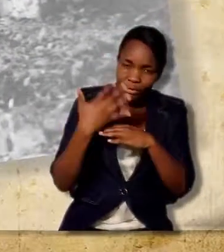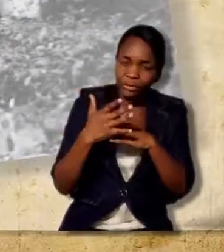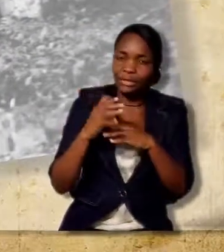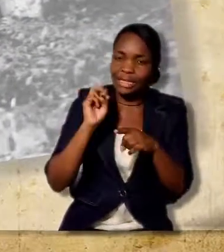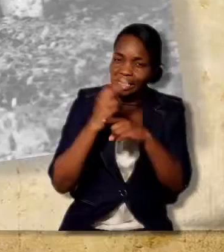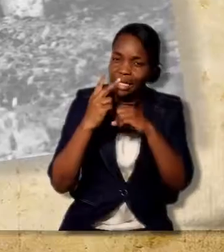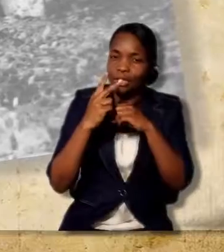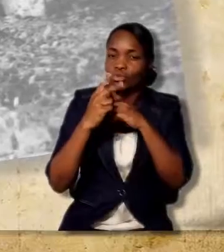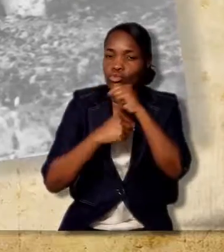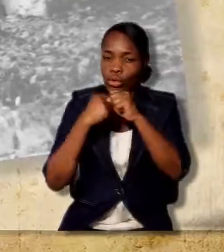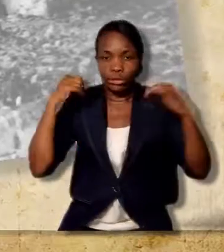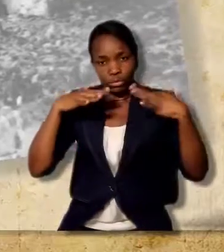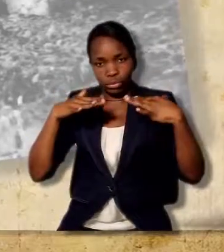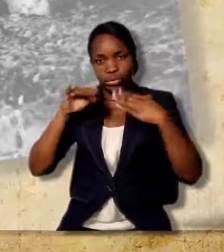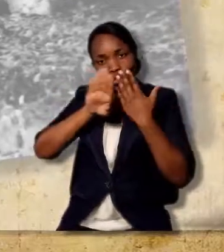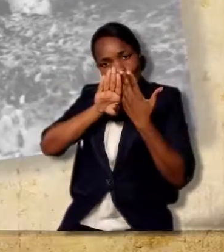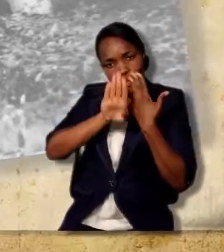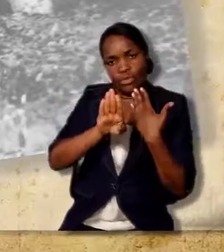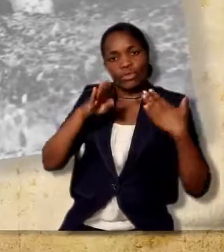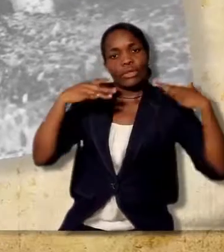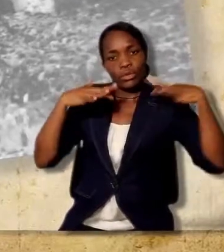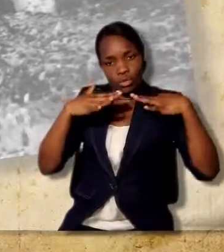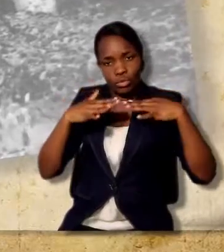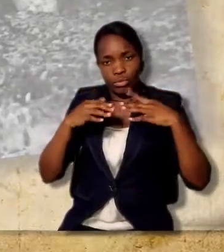War to prevent another worldwide conflict.